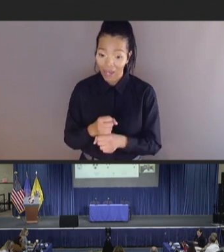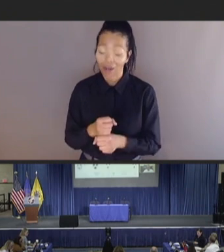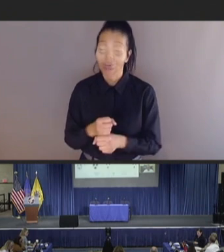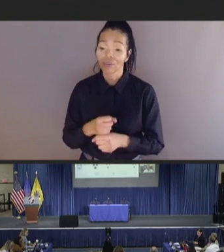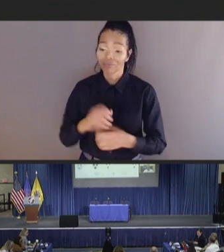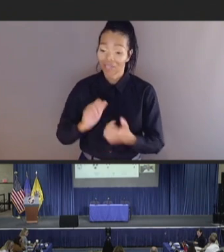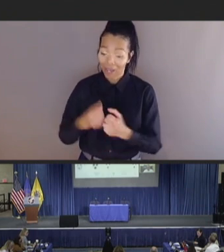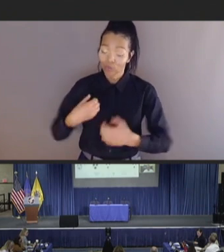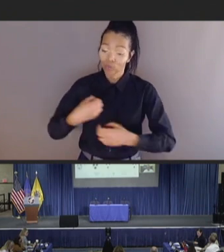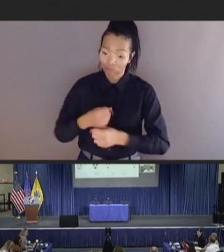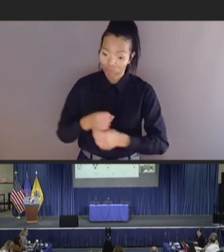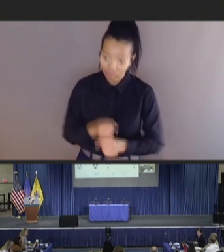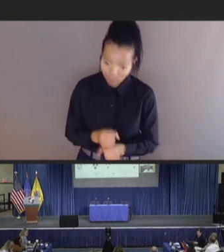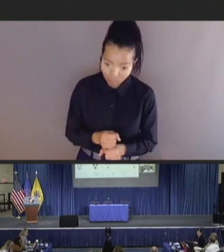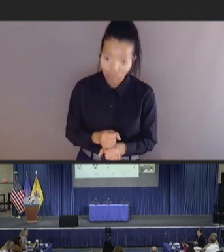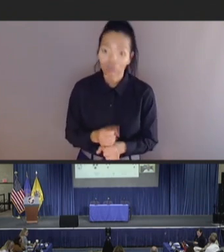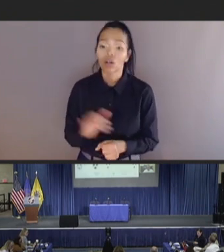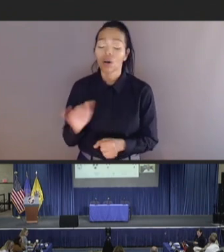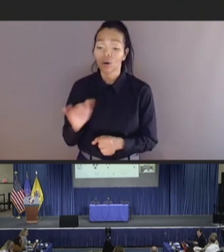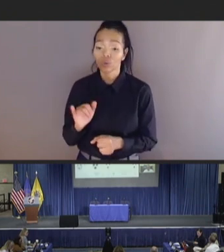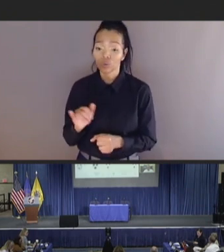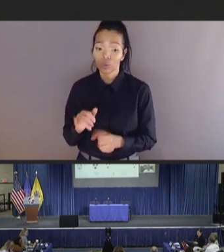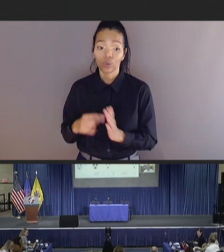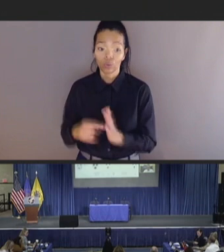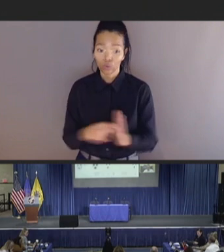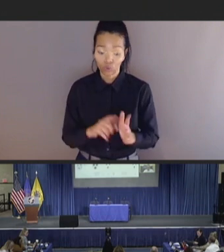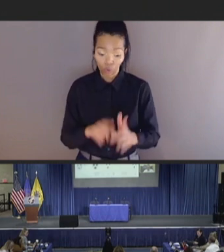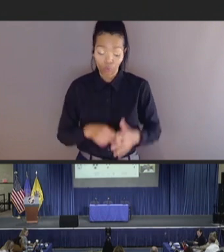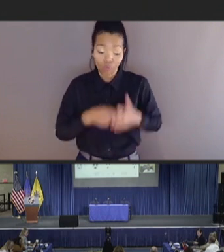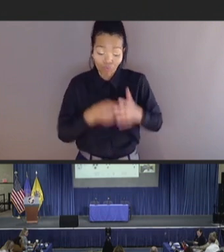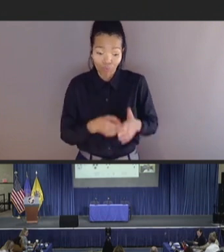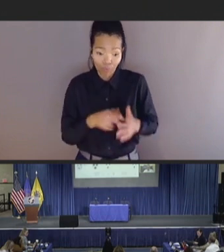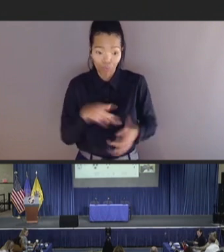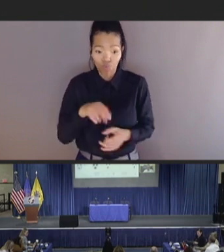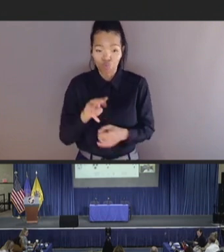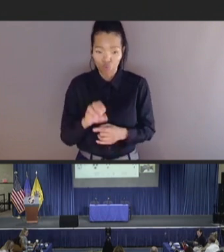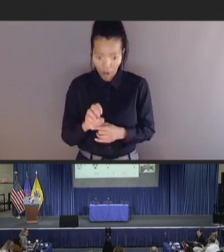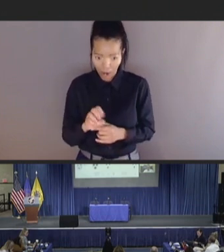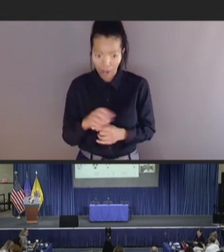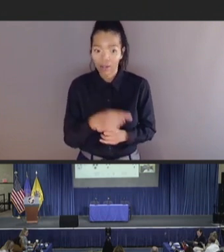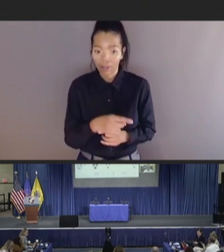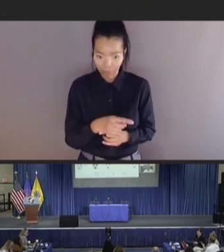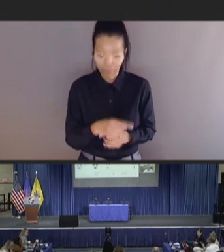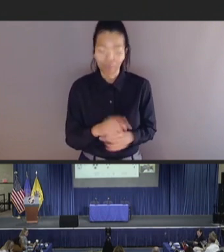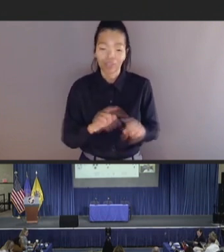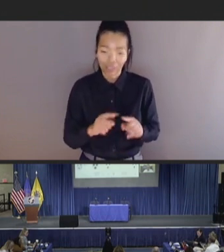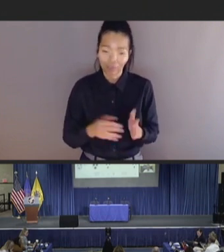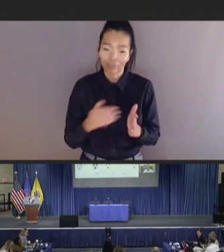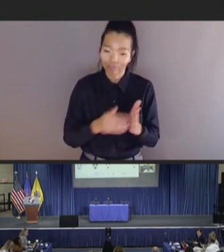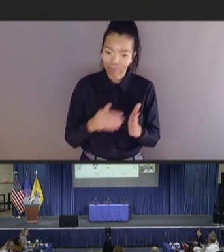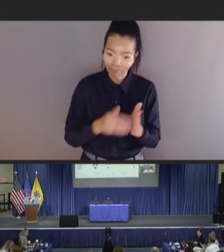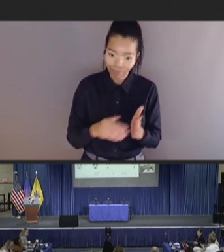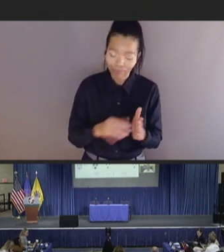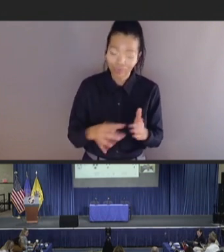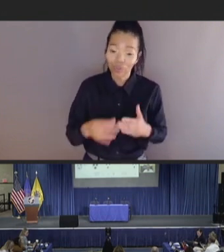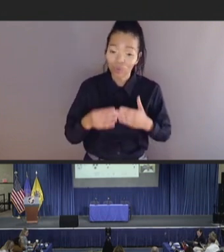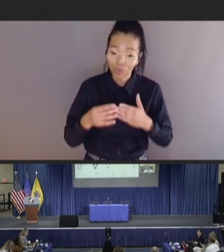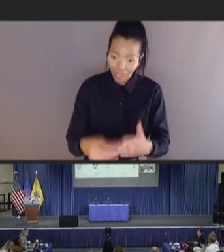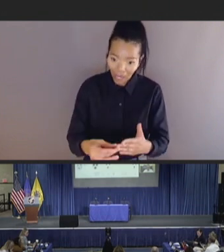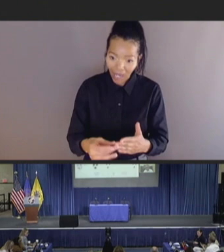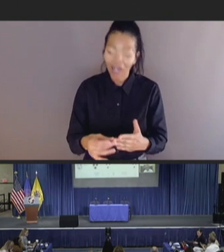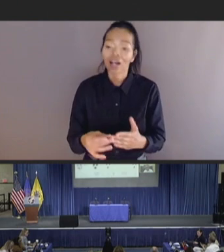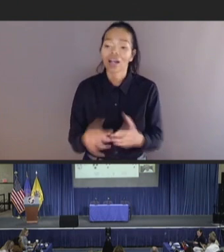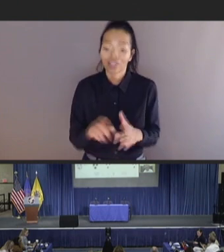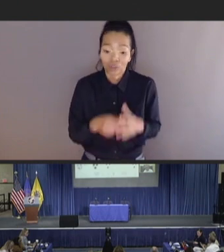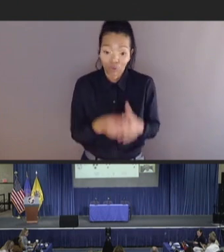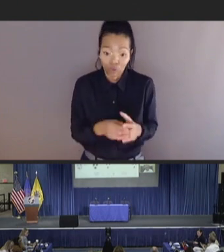validation of the boosting that not only prime the right precursors at very rare frequencies, but they are also to guide those precursors